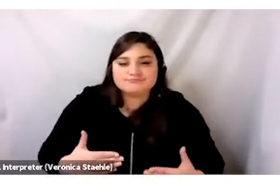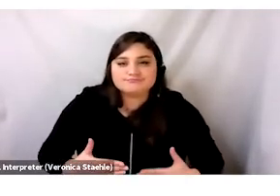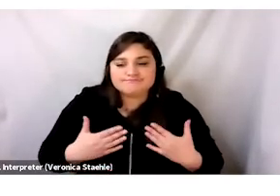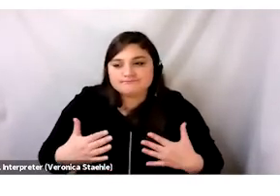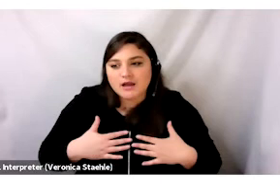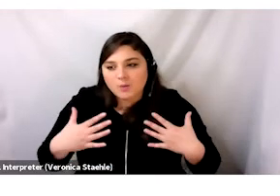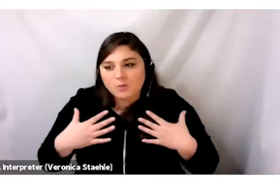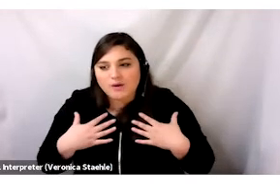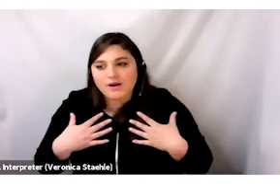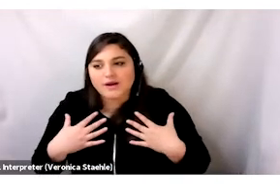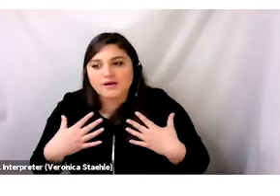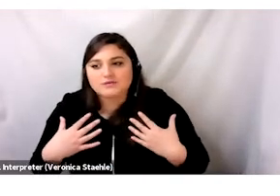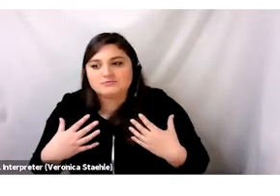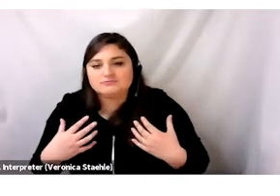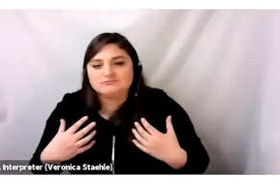May I be safe.